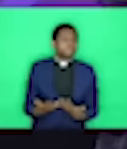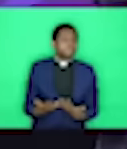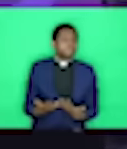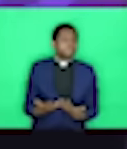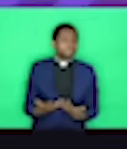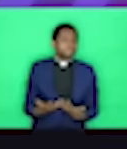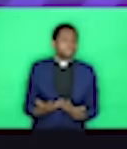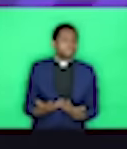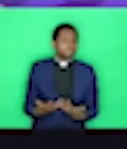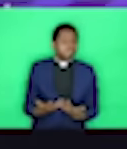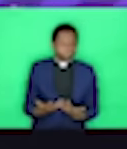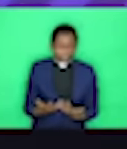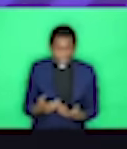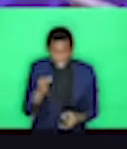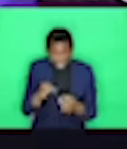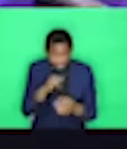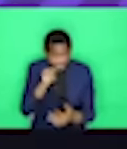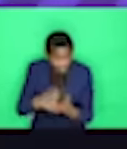Otherwise, the perception will hold.